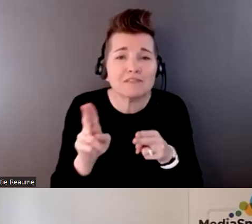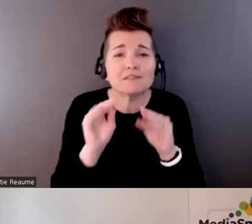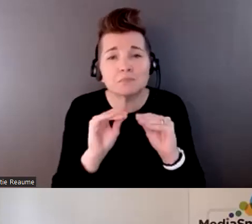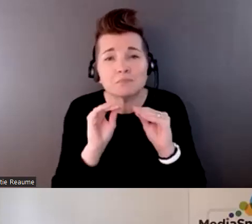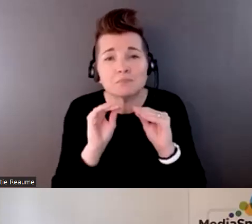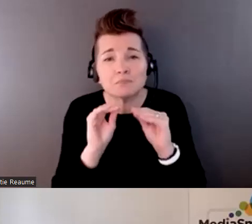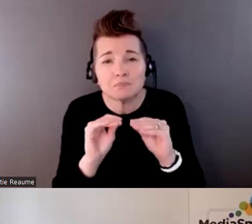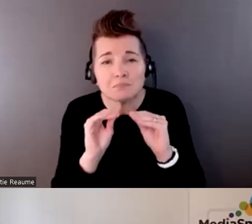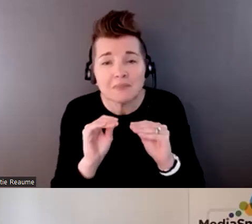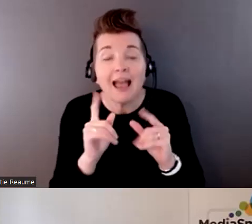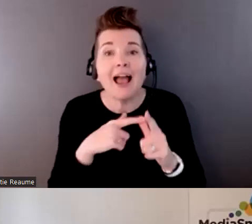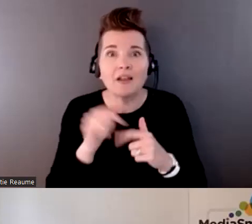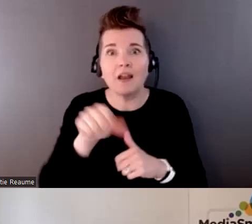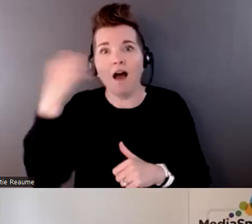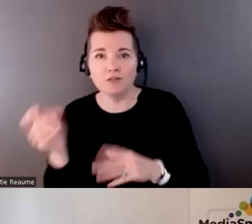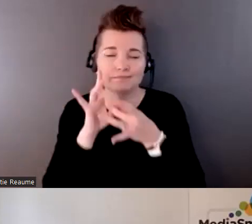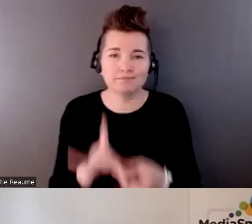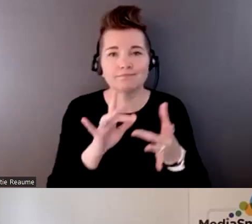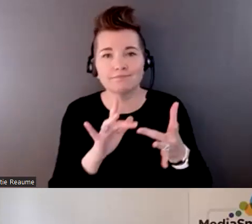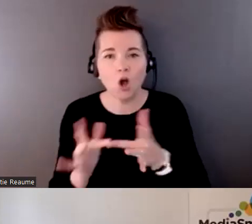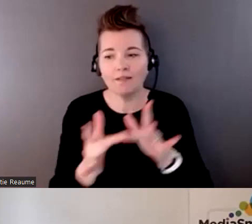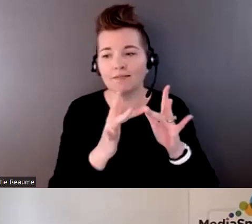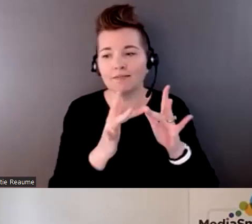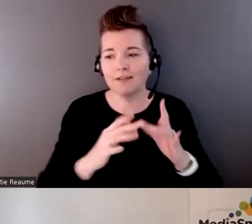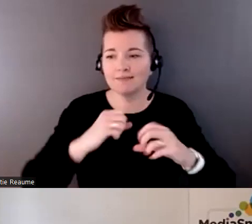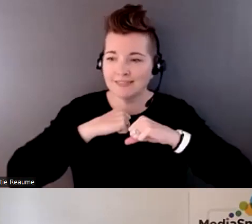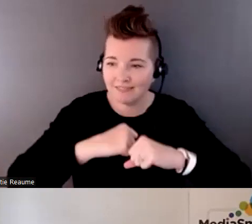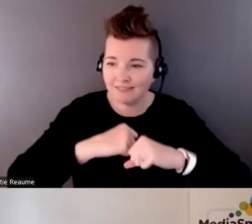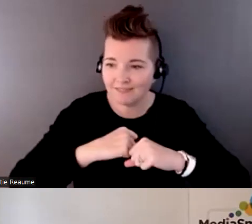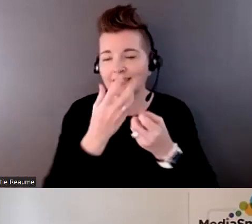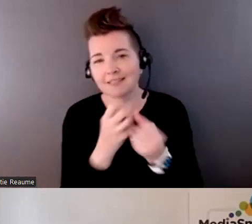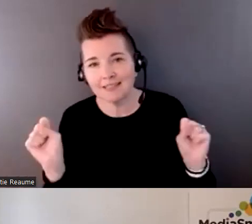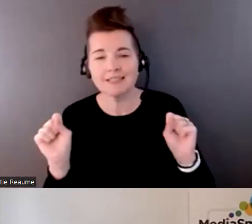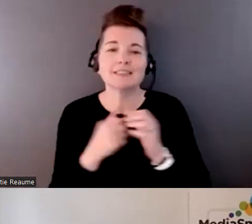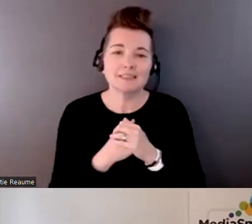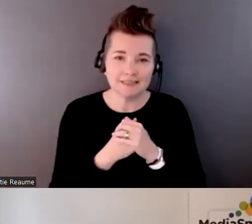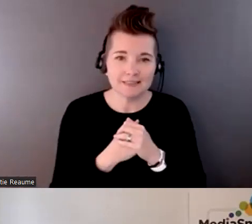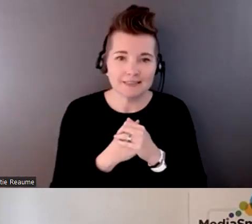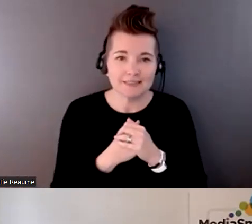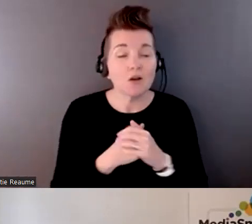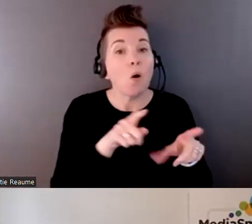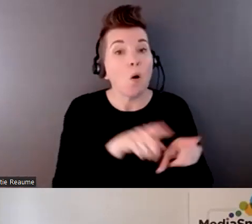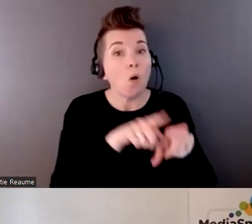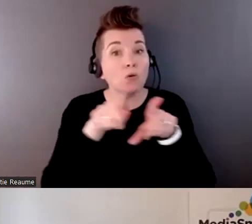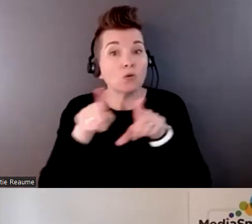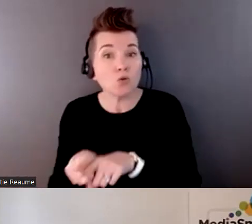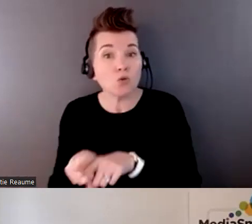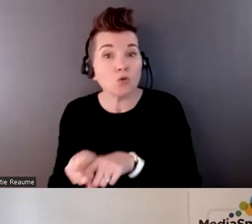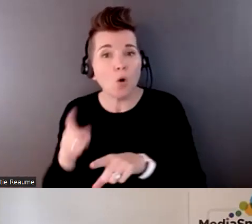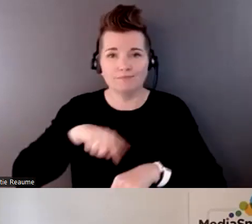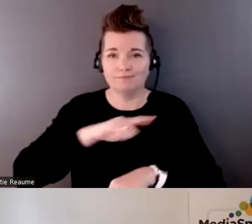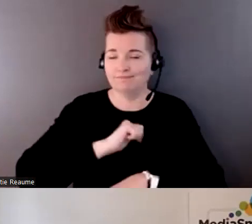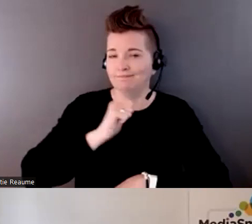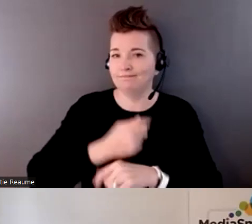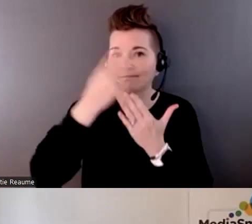specific to Online safety privacy and cyber security um so you can look for some of those and then we also have a program and I think was